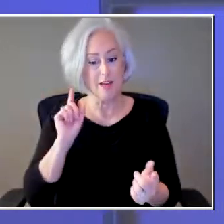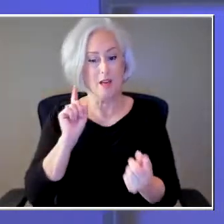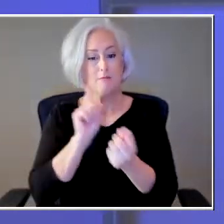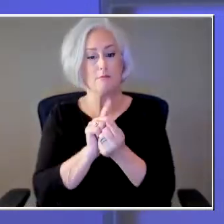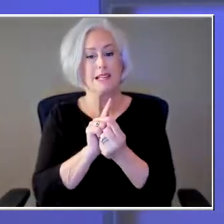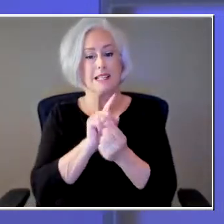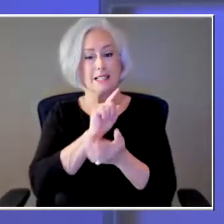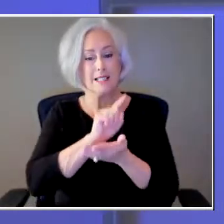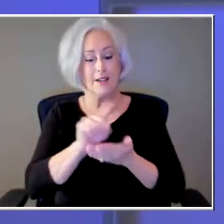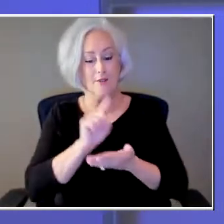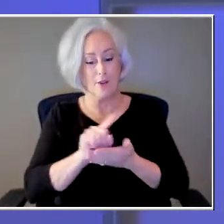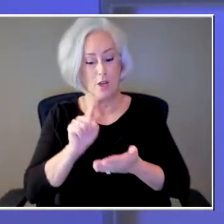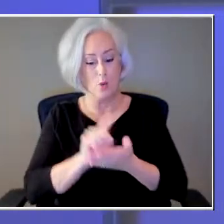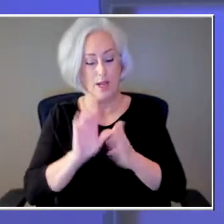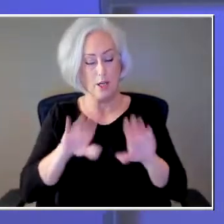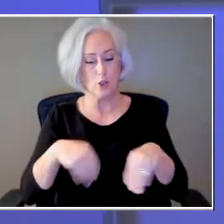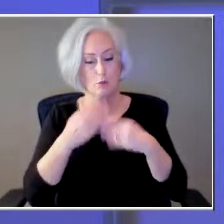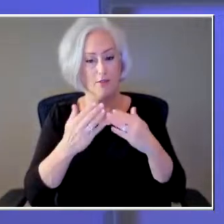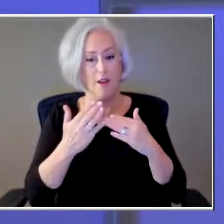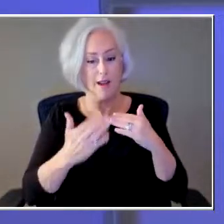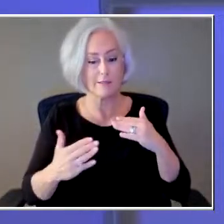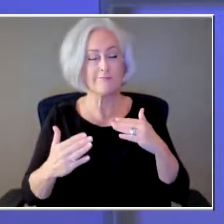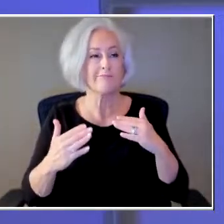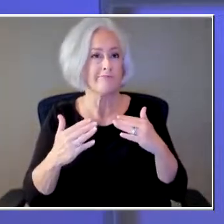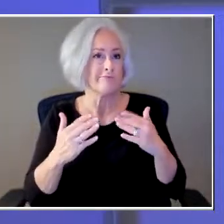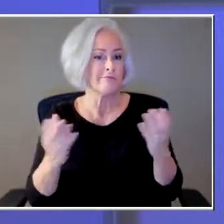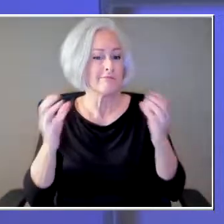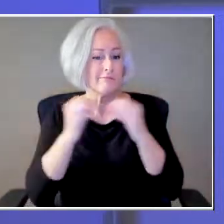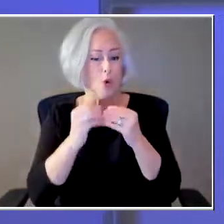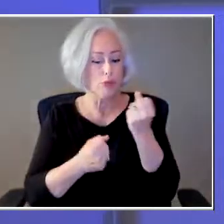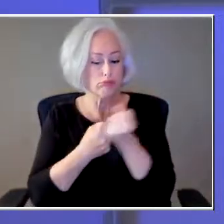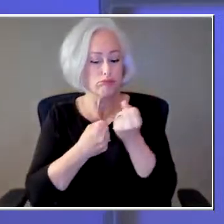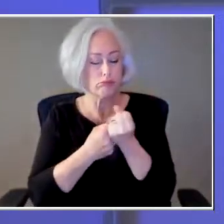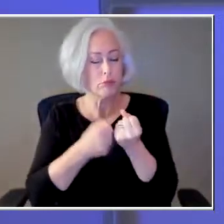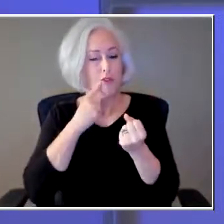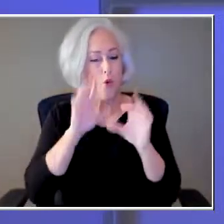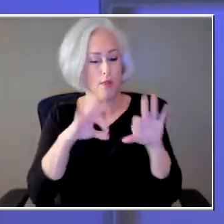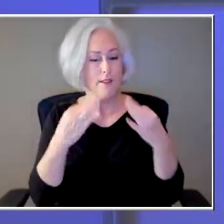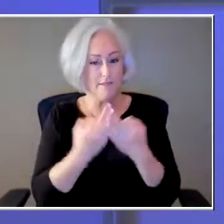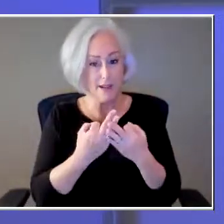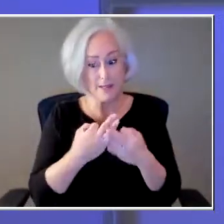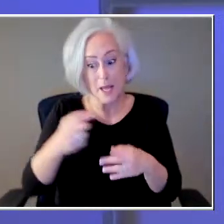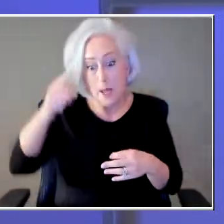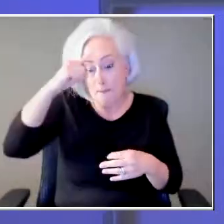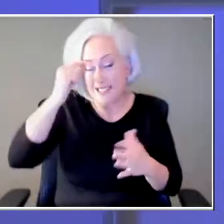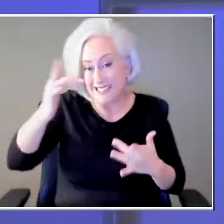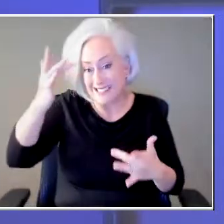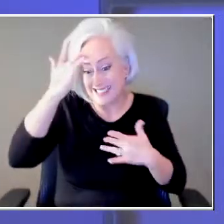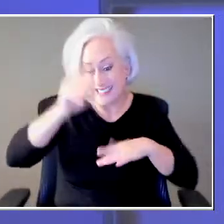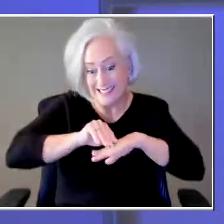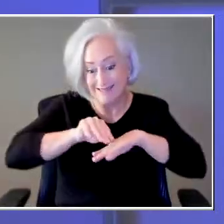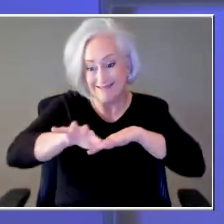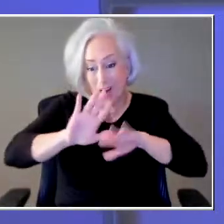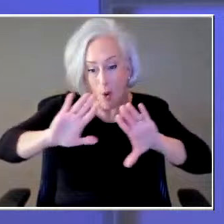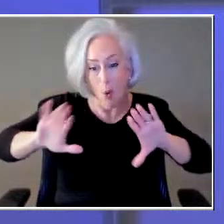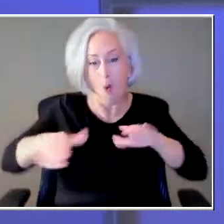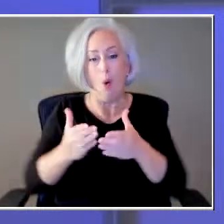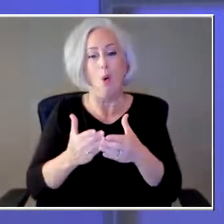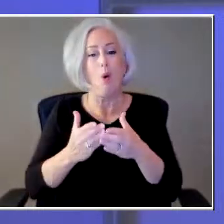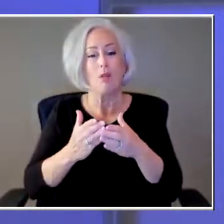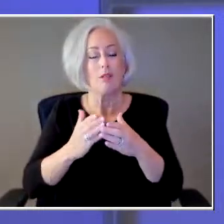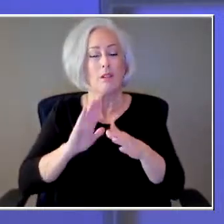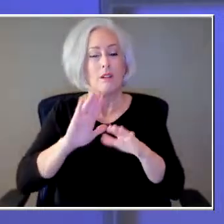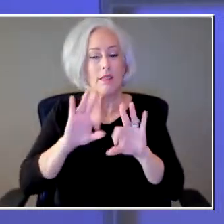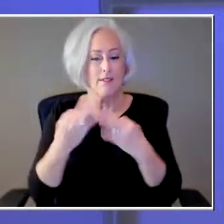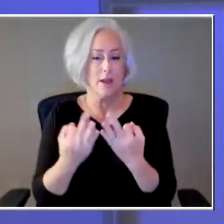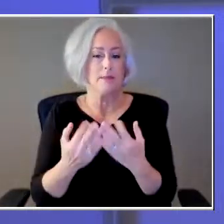extra layer to the family members, because the disease process, we know affects the whole family, so they can take advantage of that or any